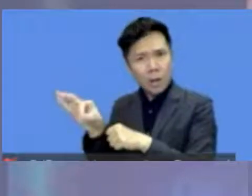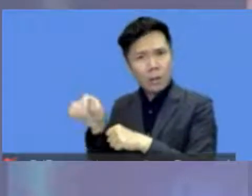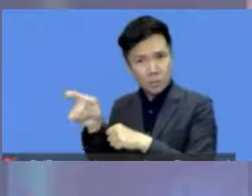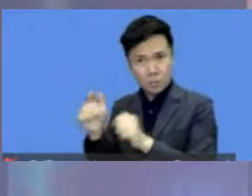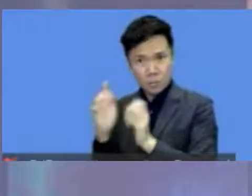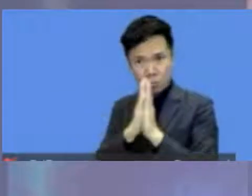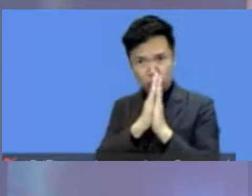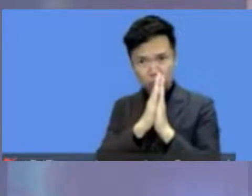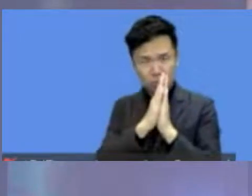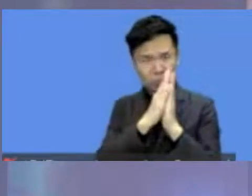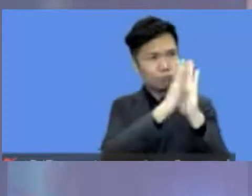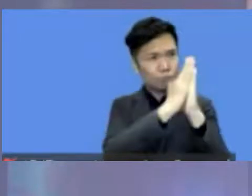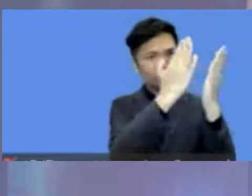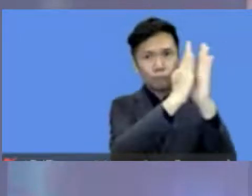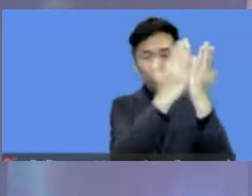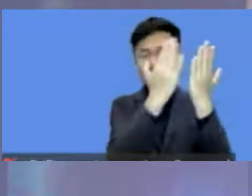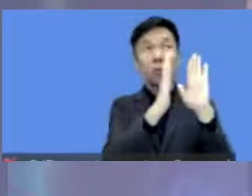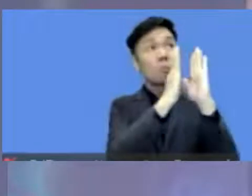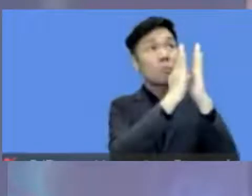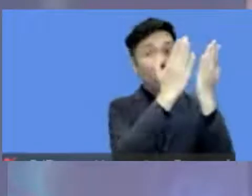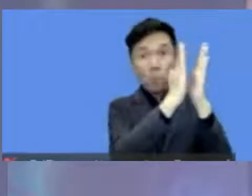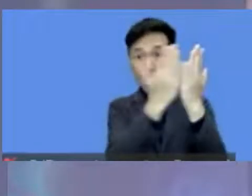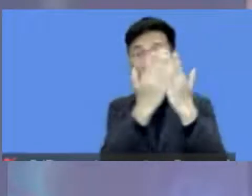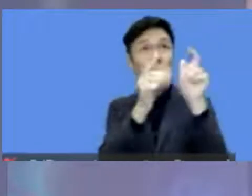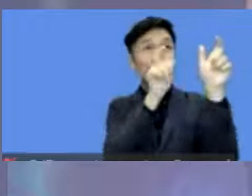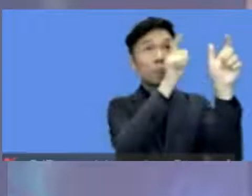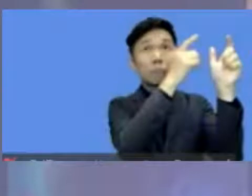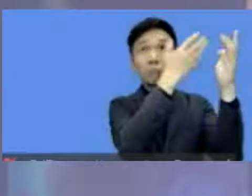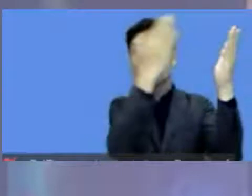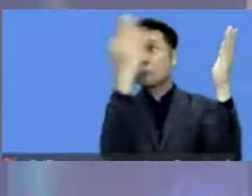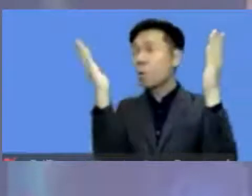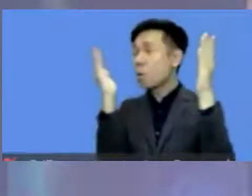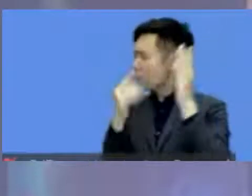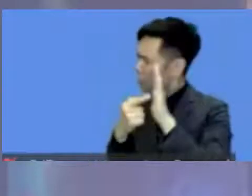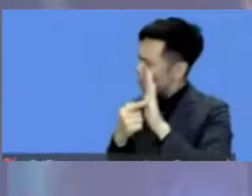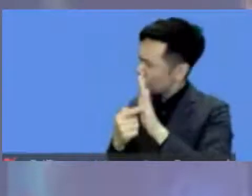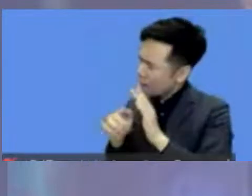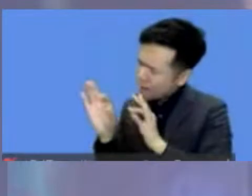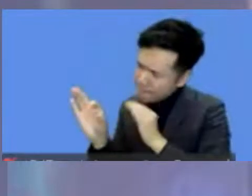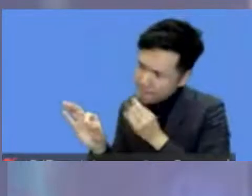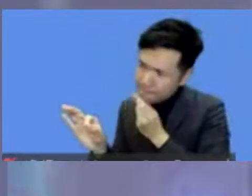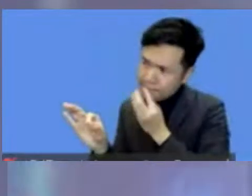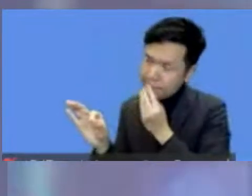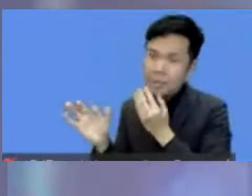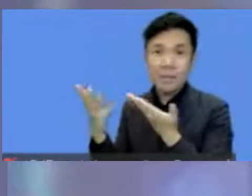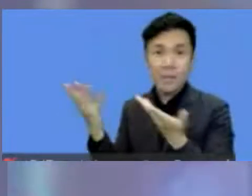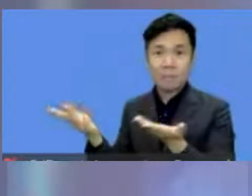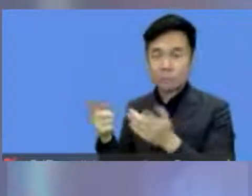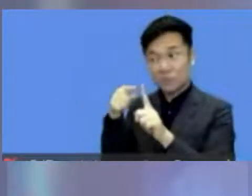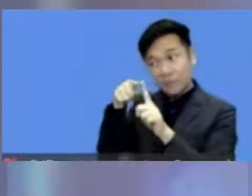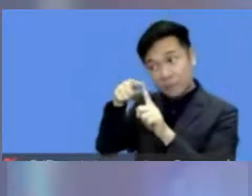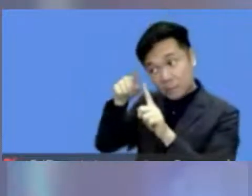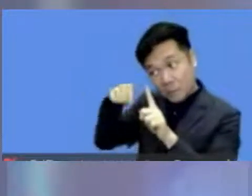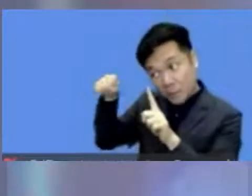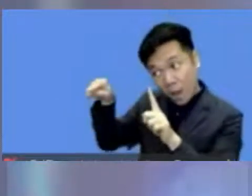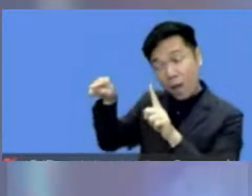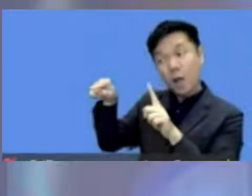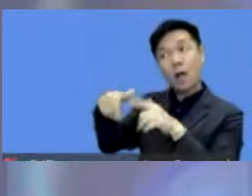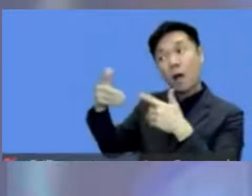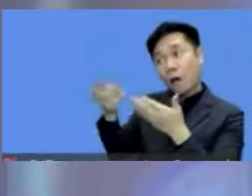accessible? Do you have any data or any, you know, some frameworks that other Pacific